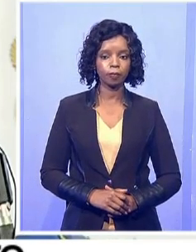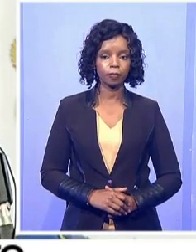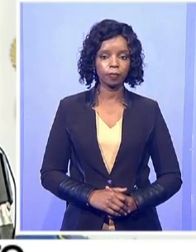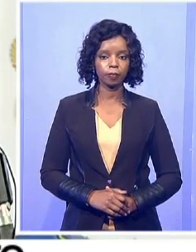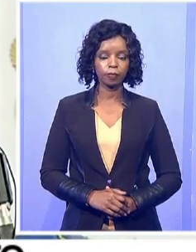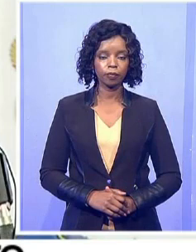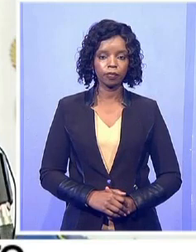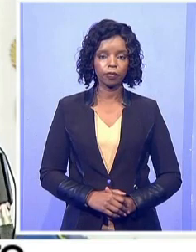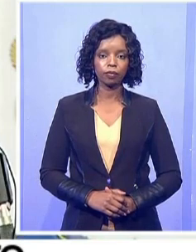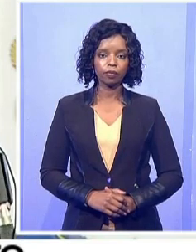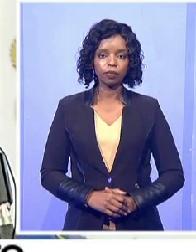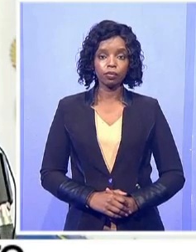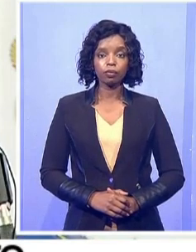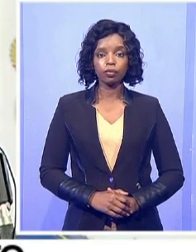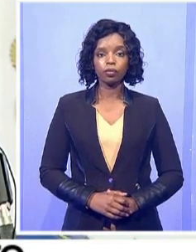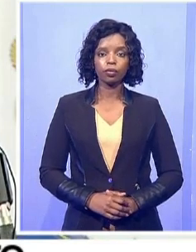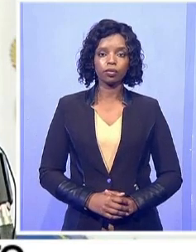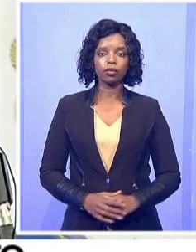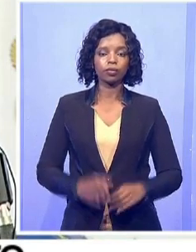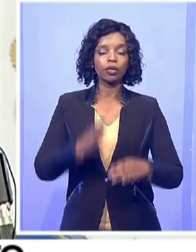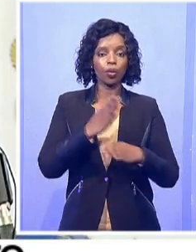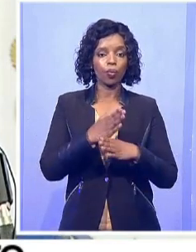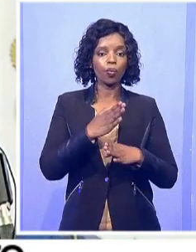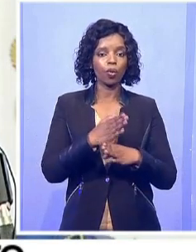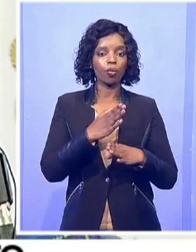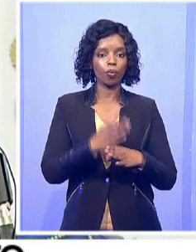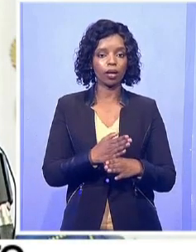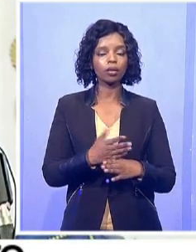We will work with the necessary speed and vigor